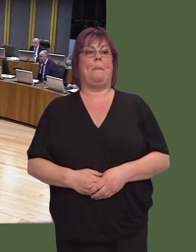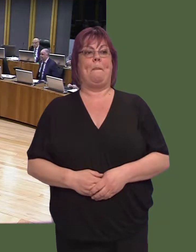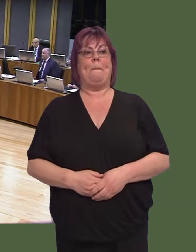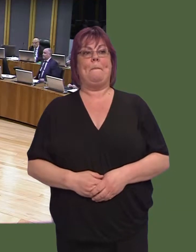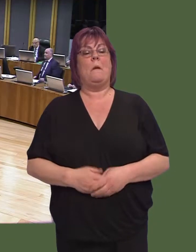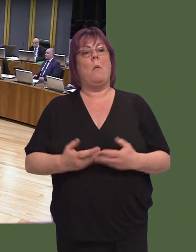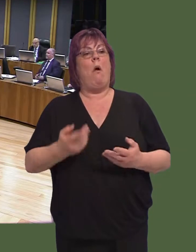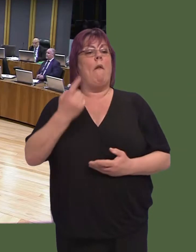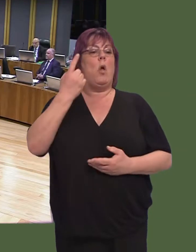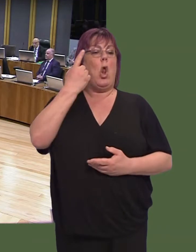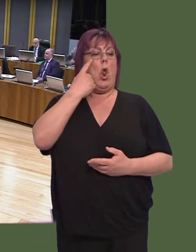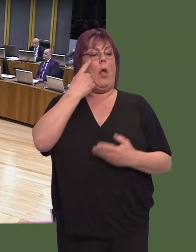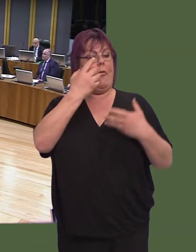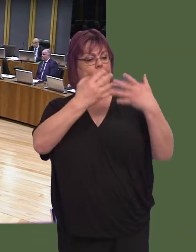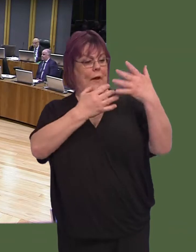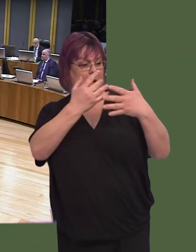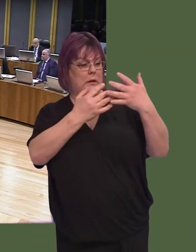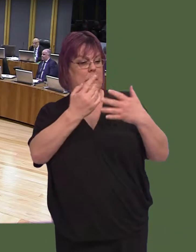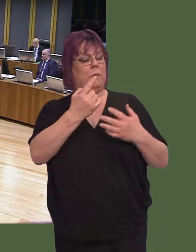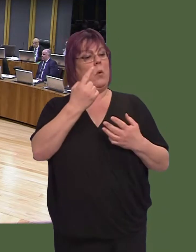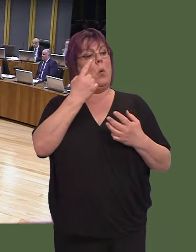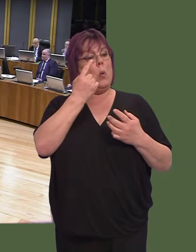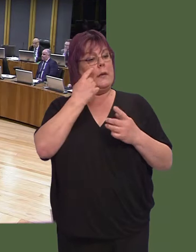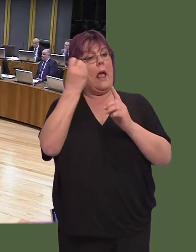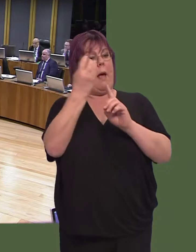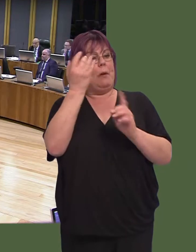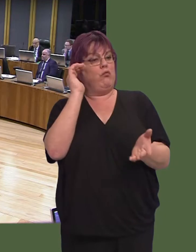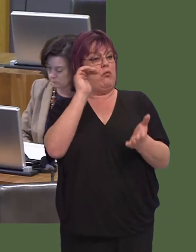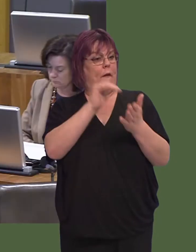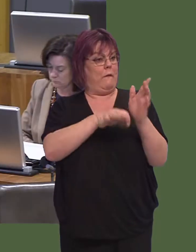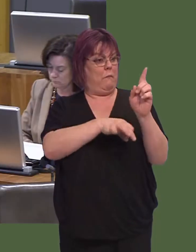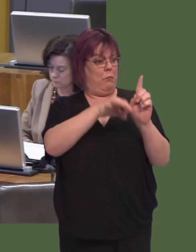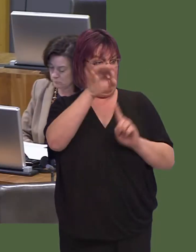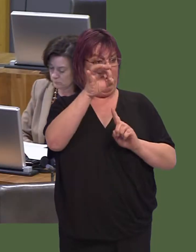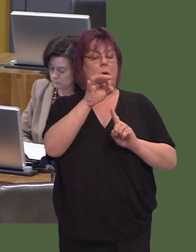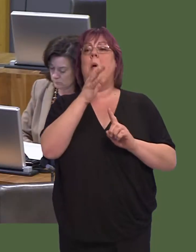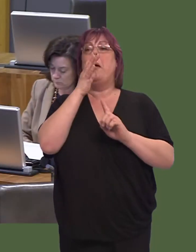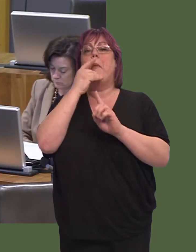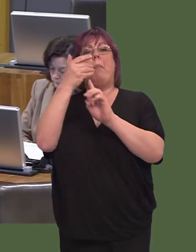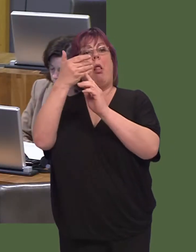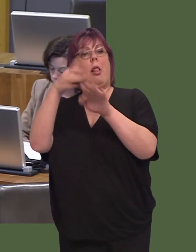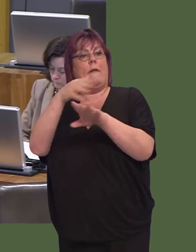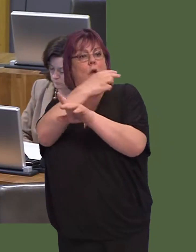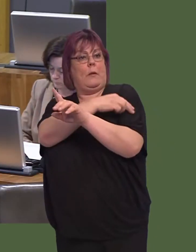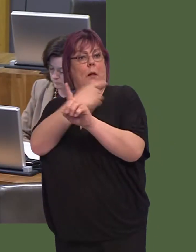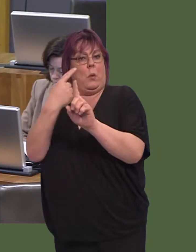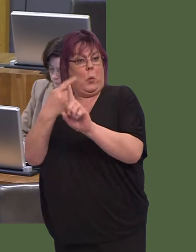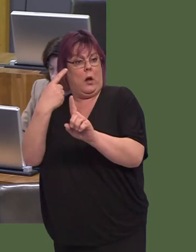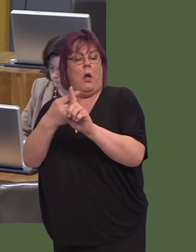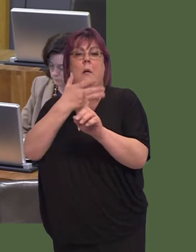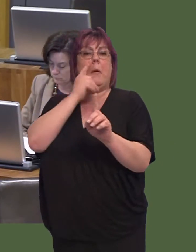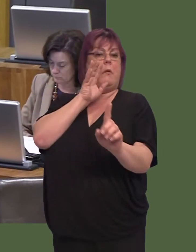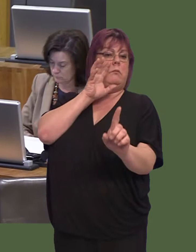at the figures, we see that ambulance response times have improved, and he's acknowledged that. We see improvements in delayed transfer of care, we see improvements in terms